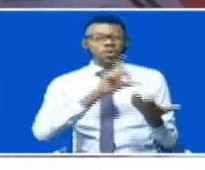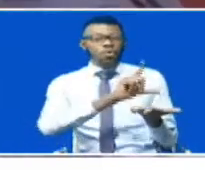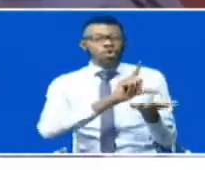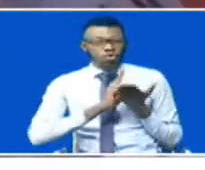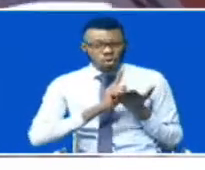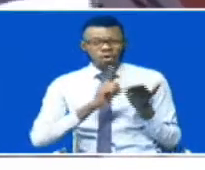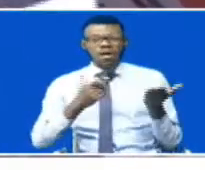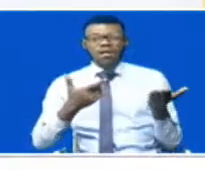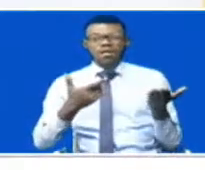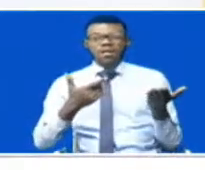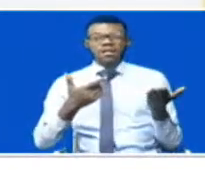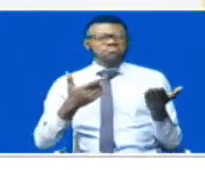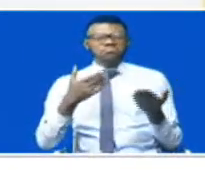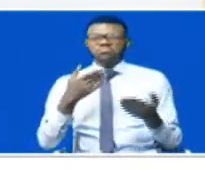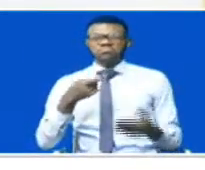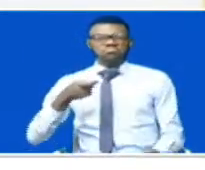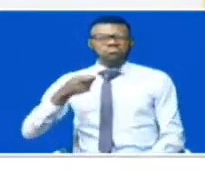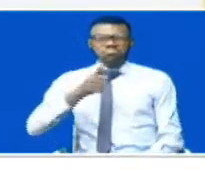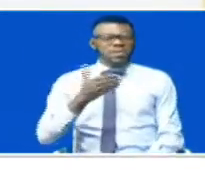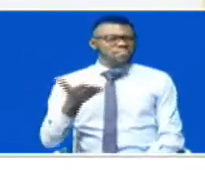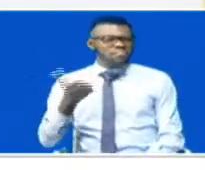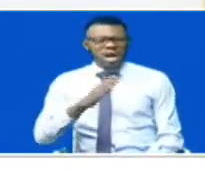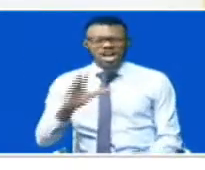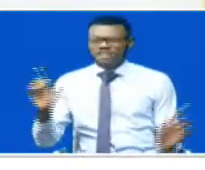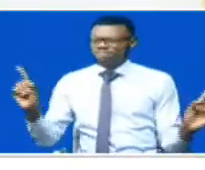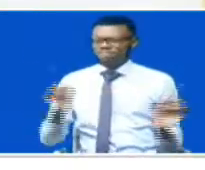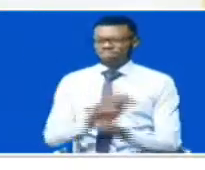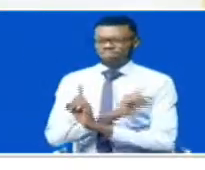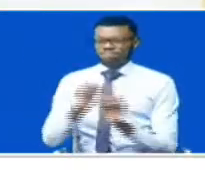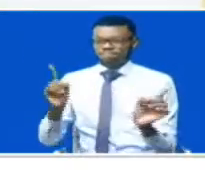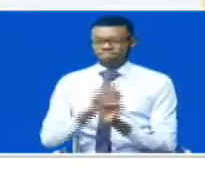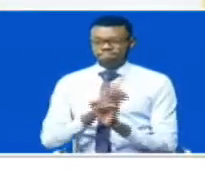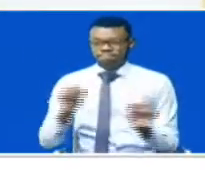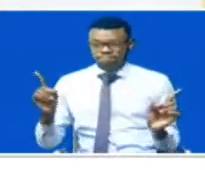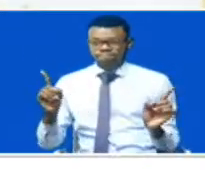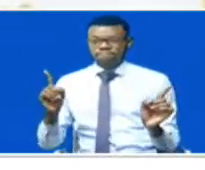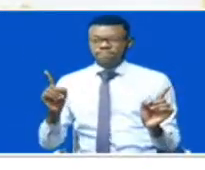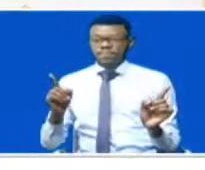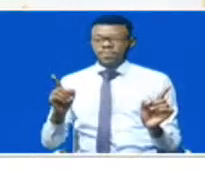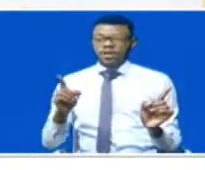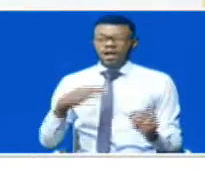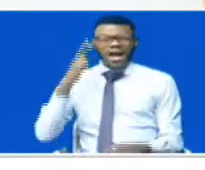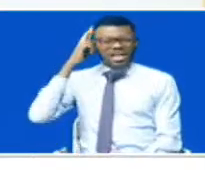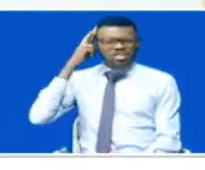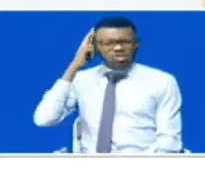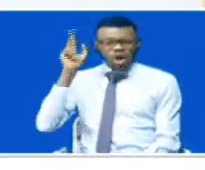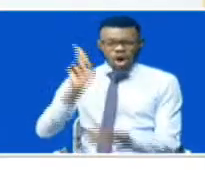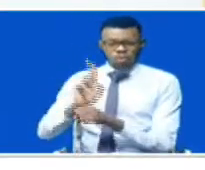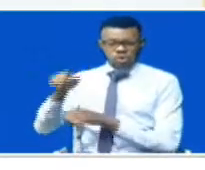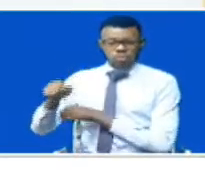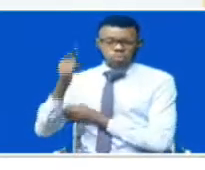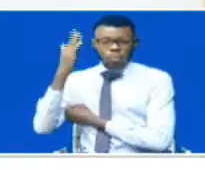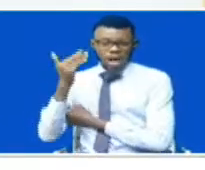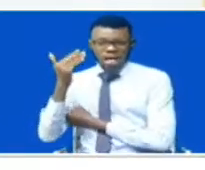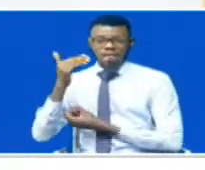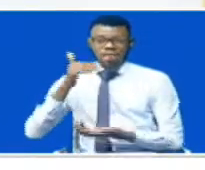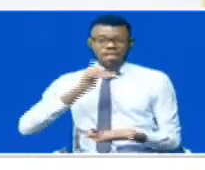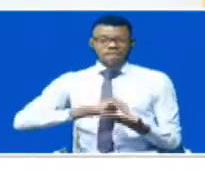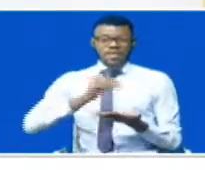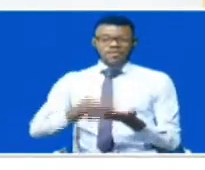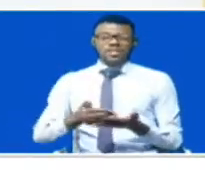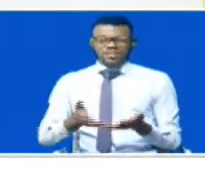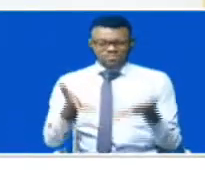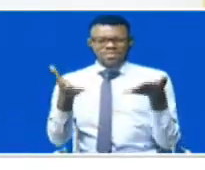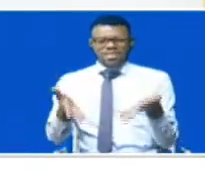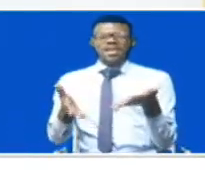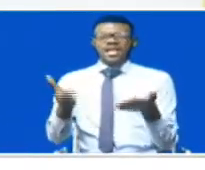pay back the money. The car loan will cease. The reason for that is because it is the funding that was available for